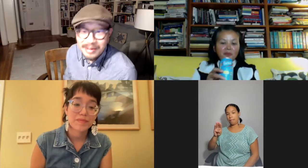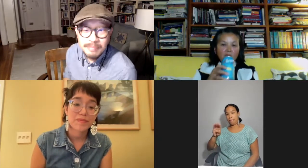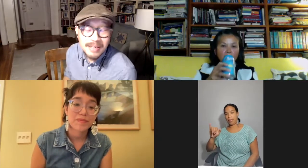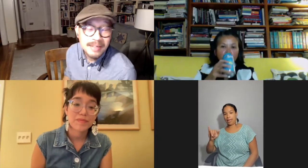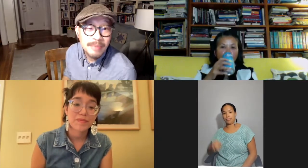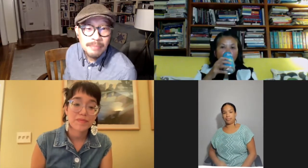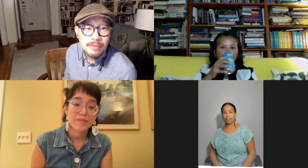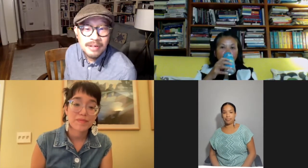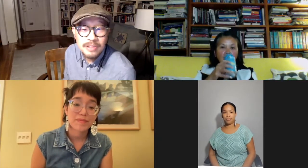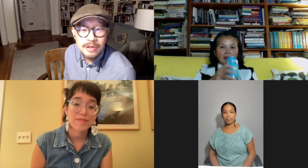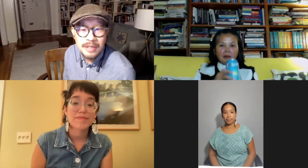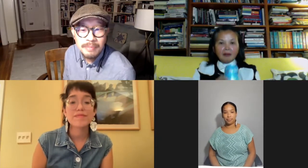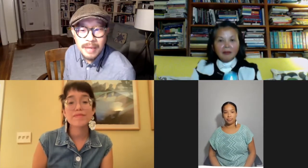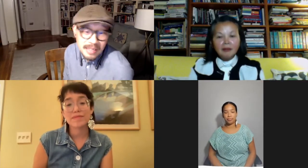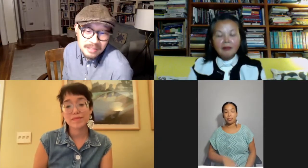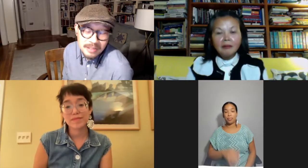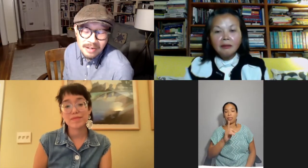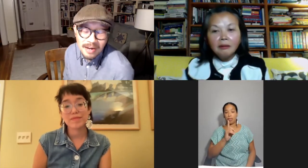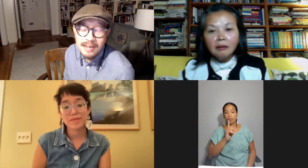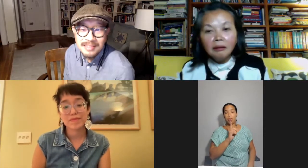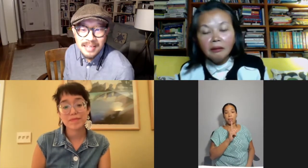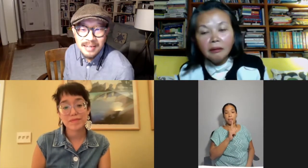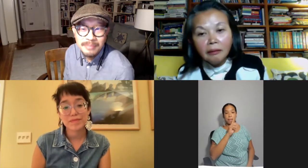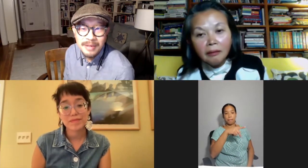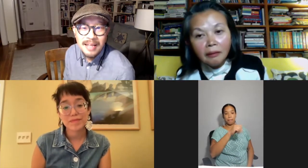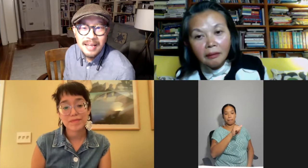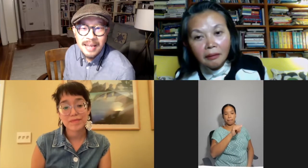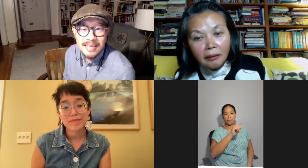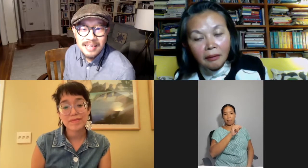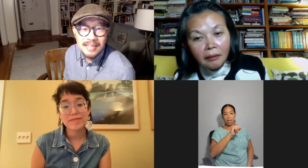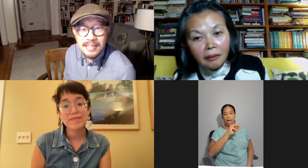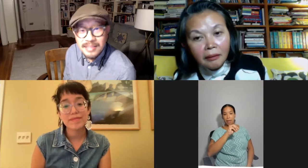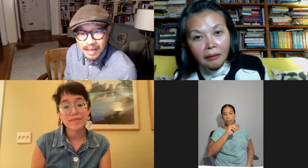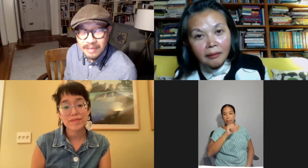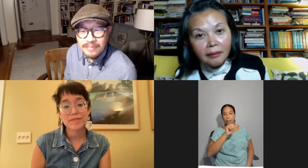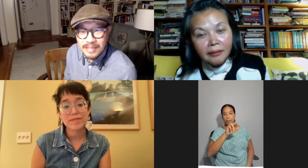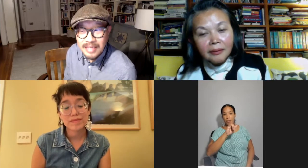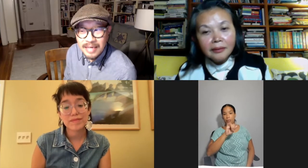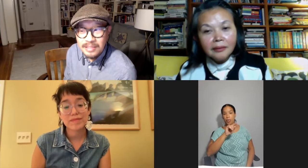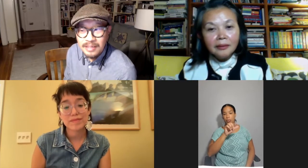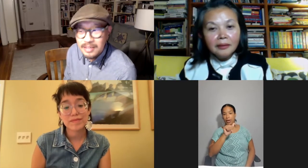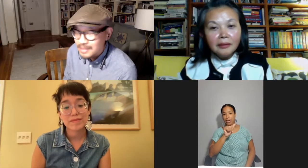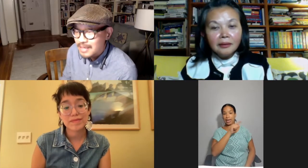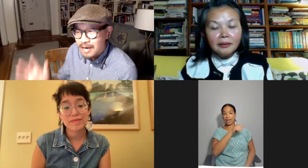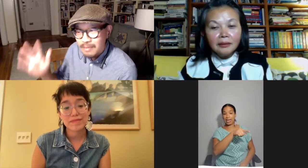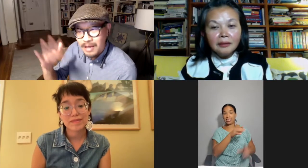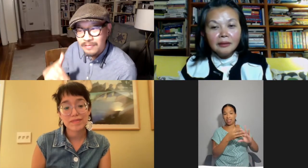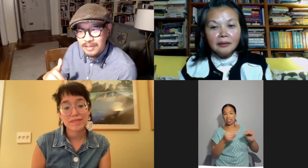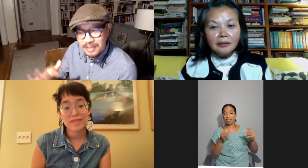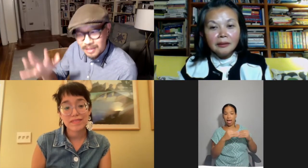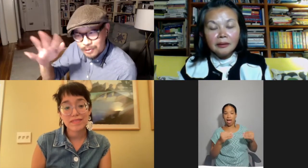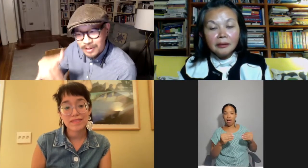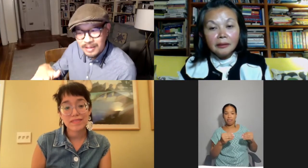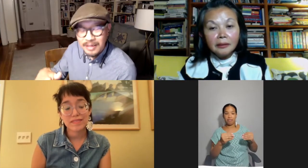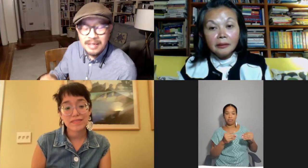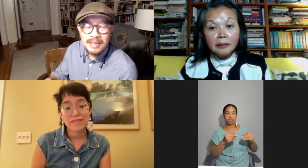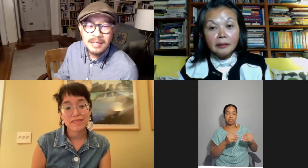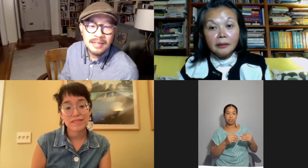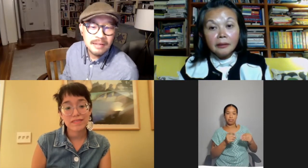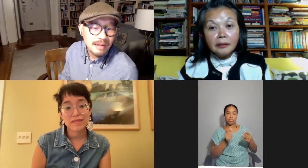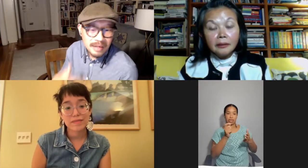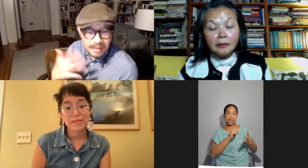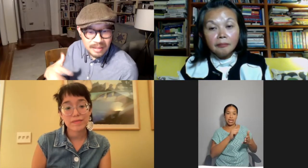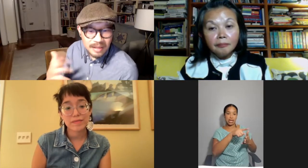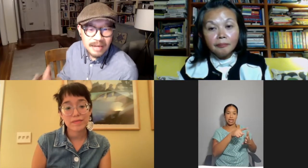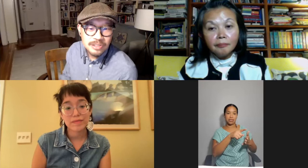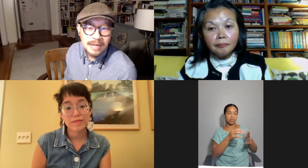Pat Morita, because Pat Morita shows up, and he started out as a stand-up, and his life is actually, his entire biography is encoded